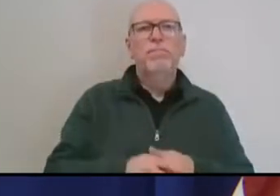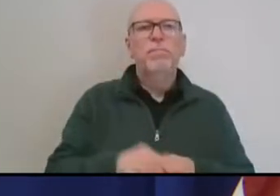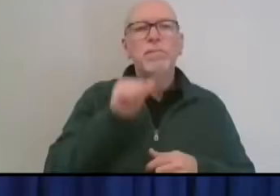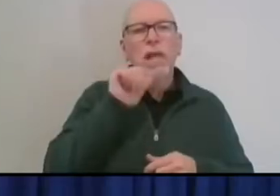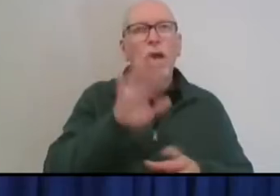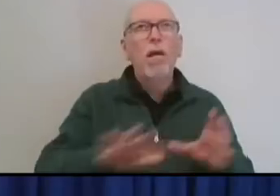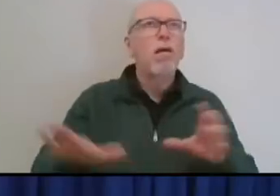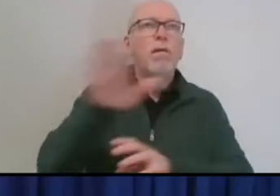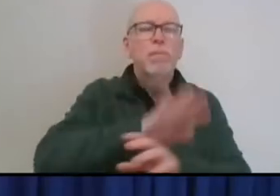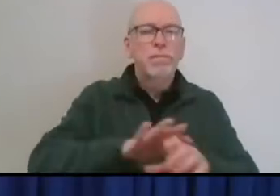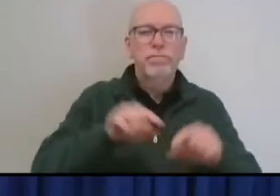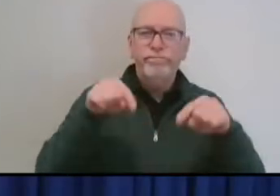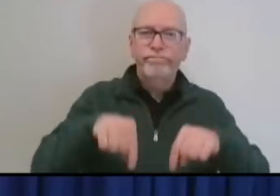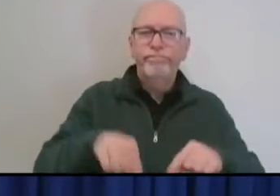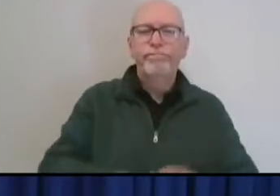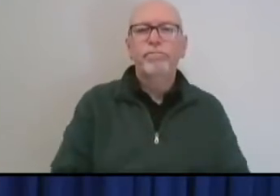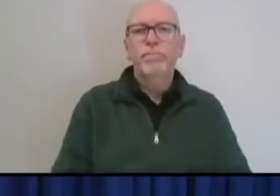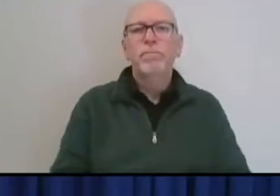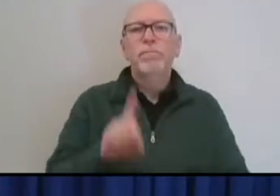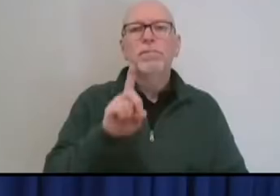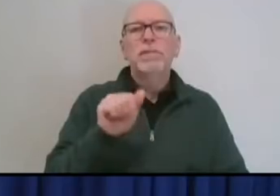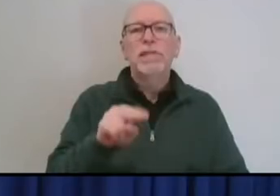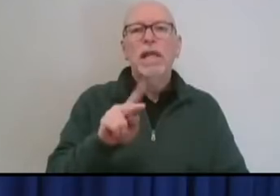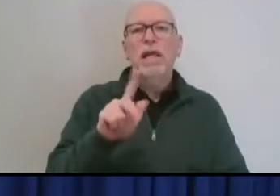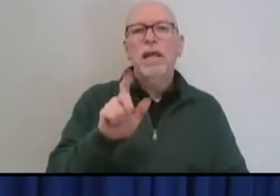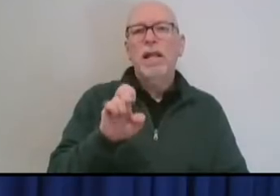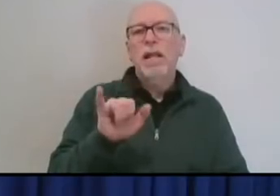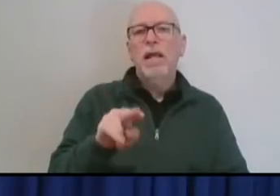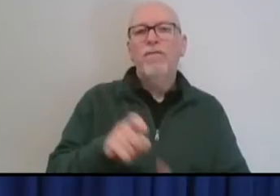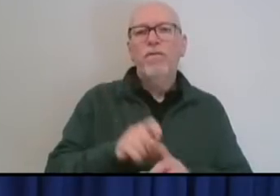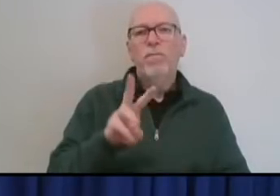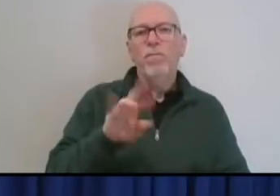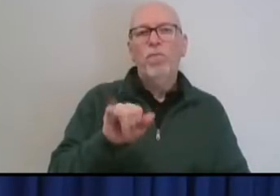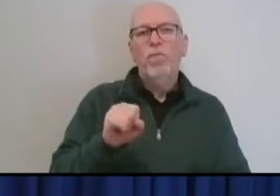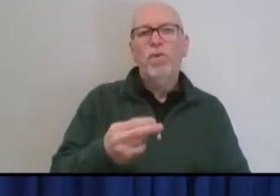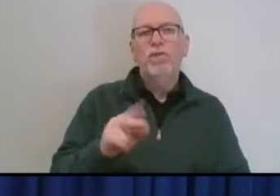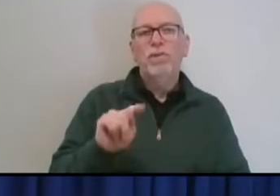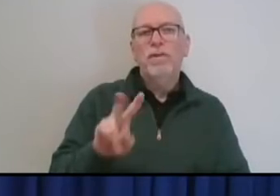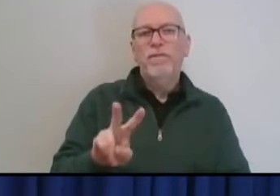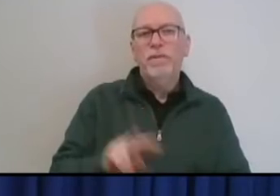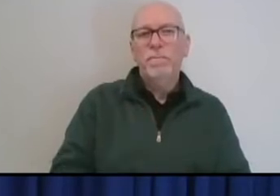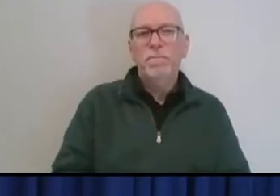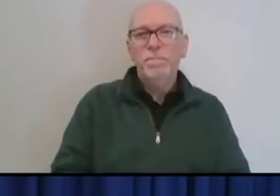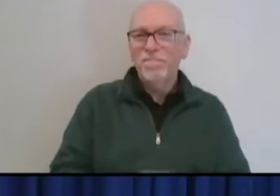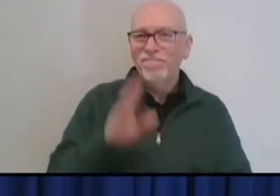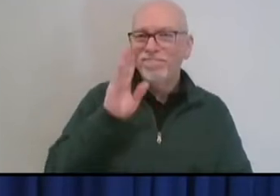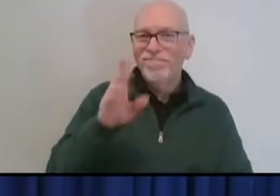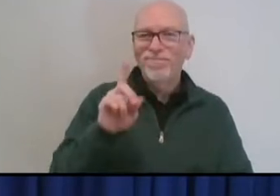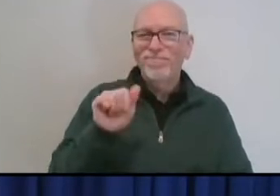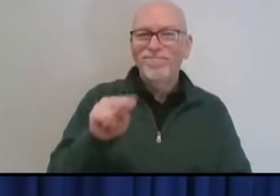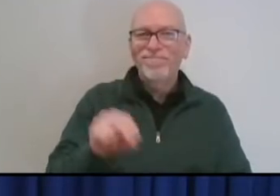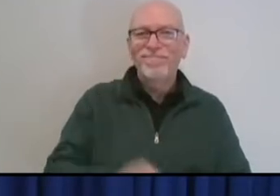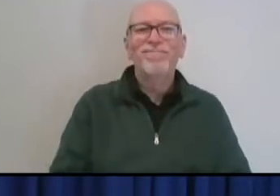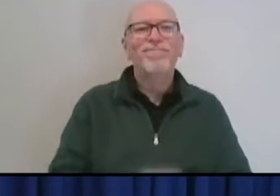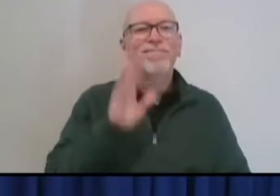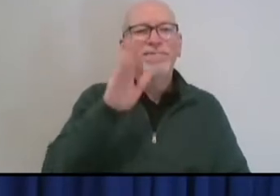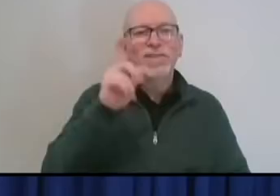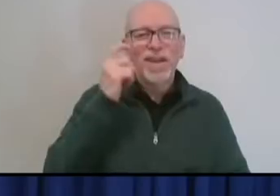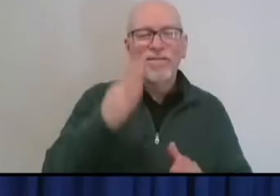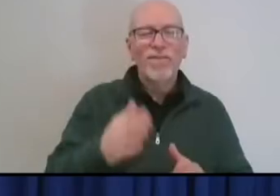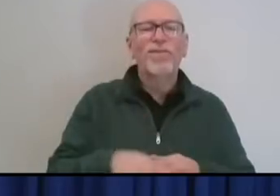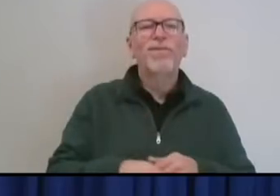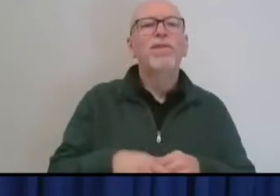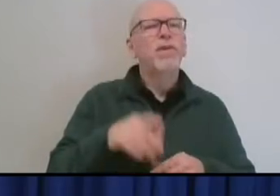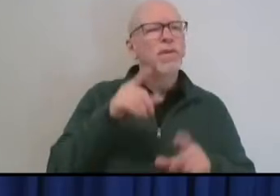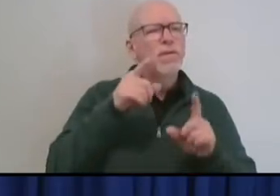country. Dan Klein with Wish TV. Hello, Dan. Oh, good afternoon, Governor.